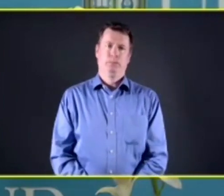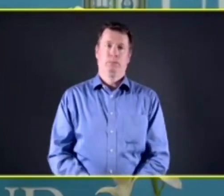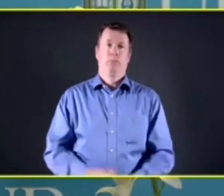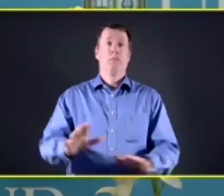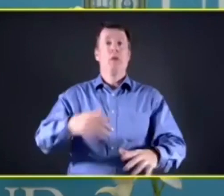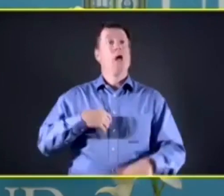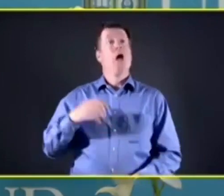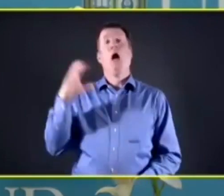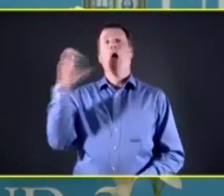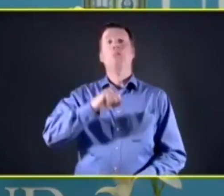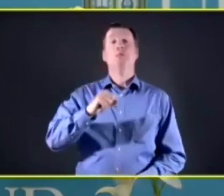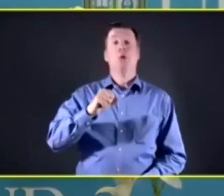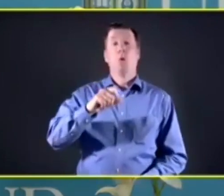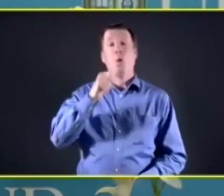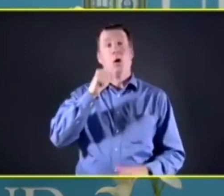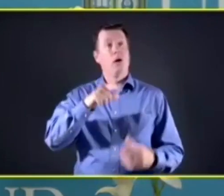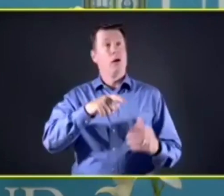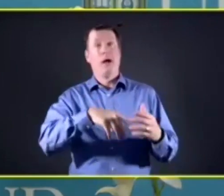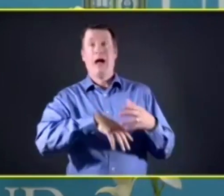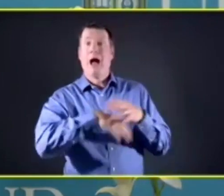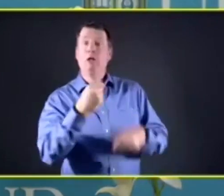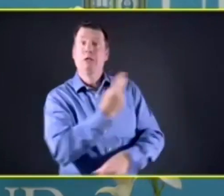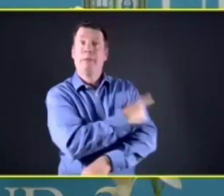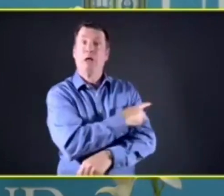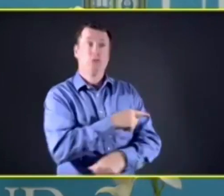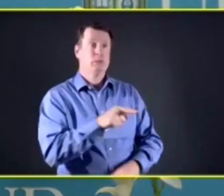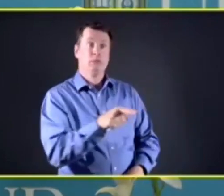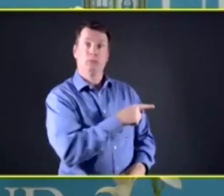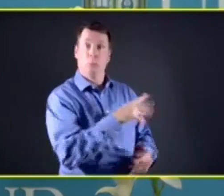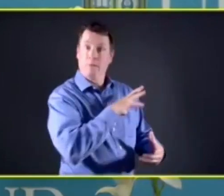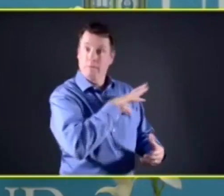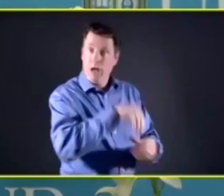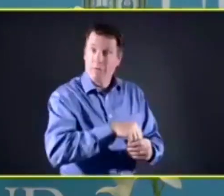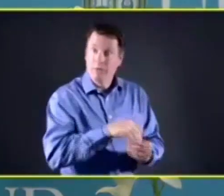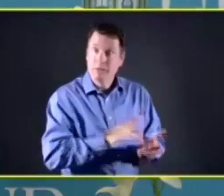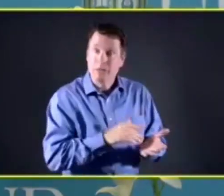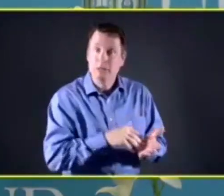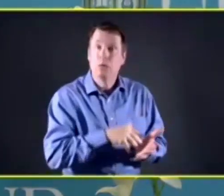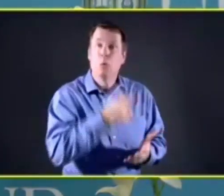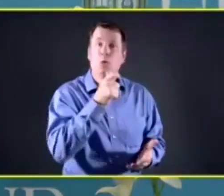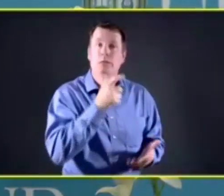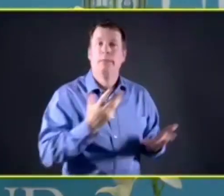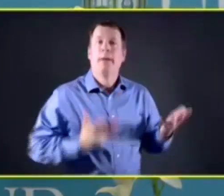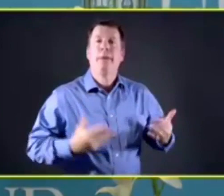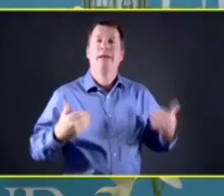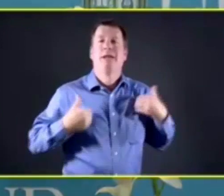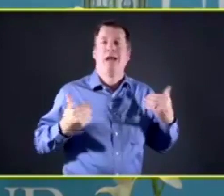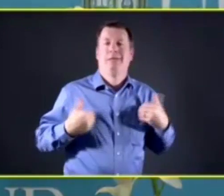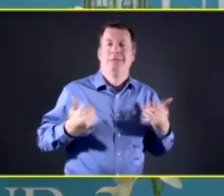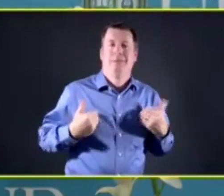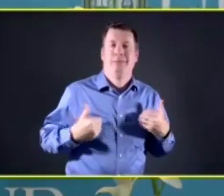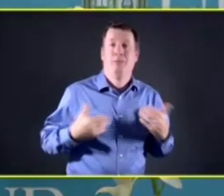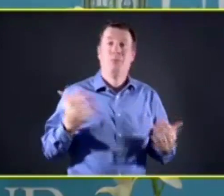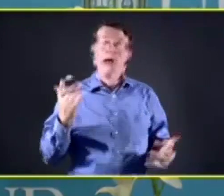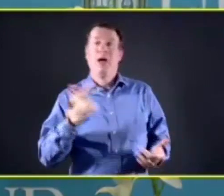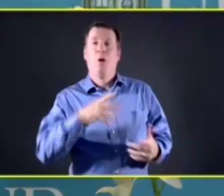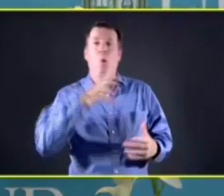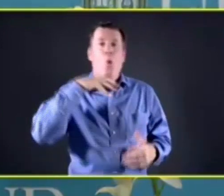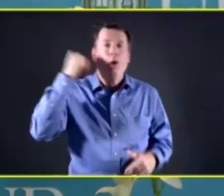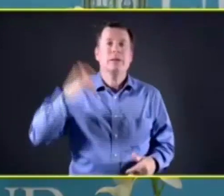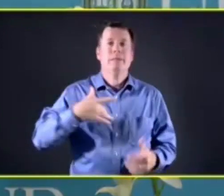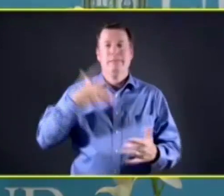people, you know, because they haven't been admitted to the hospital, less likely to have complications. So they'd have